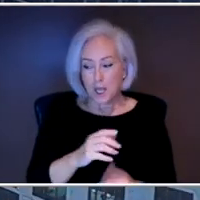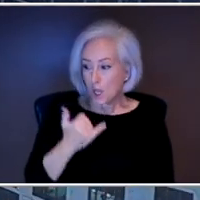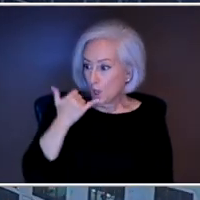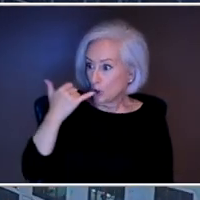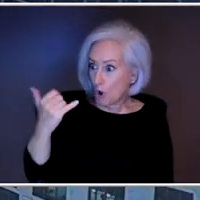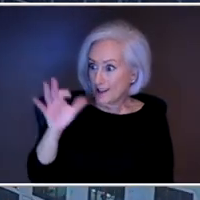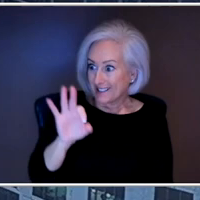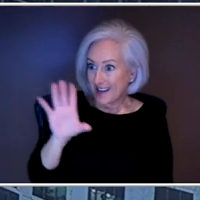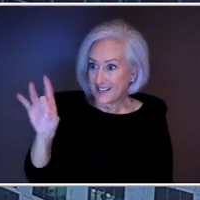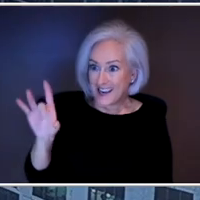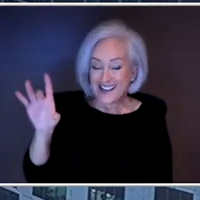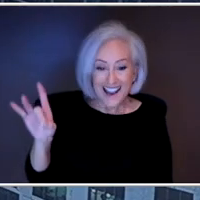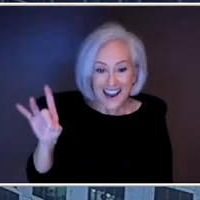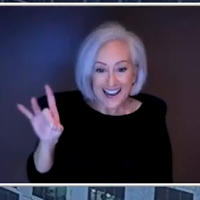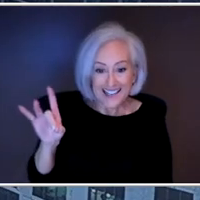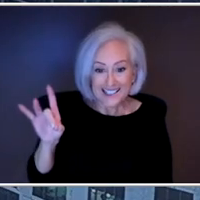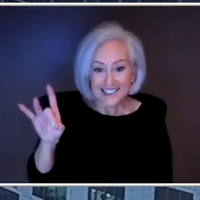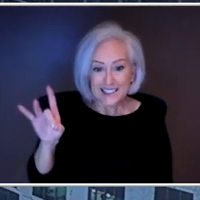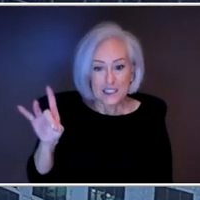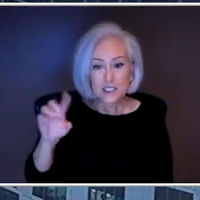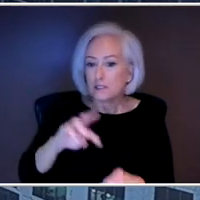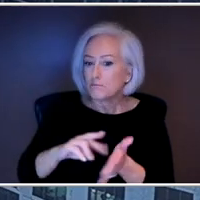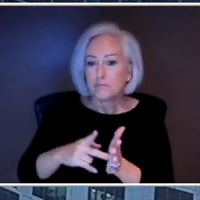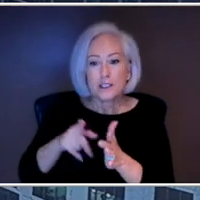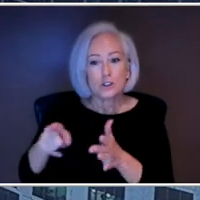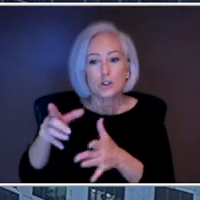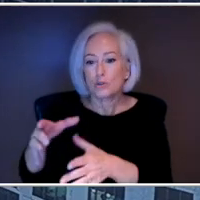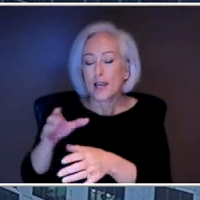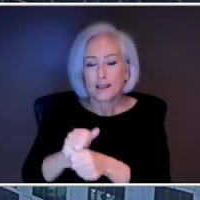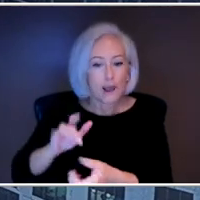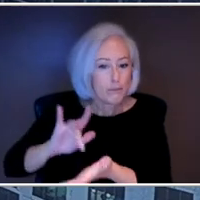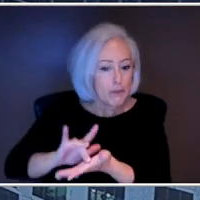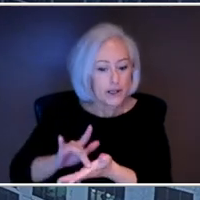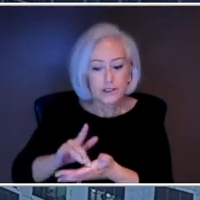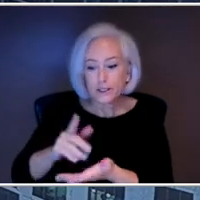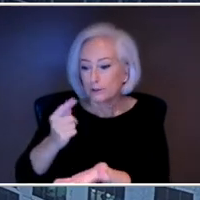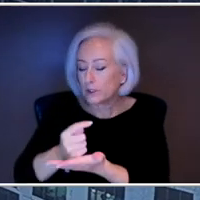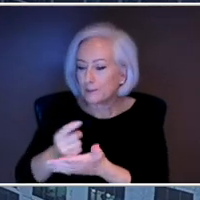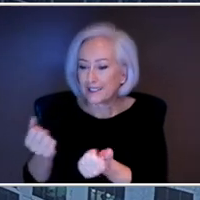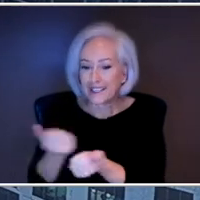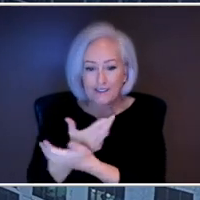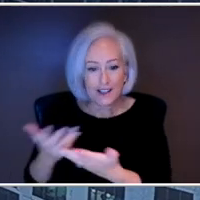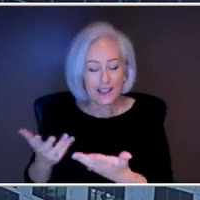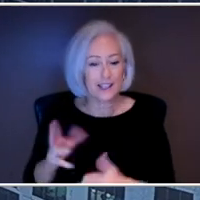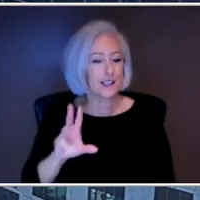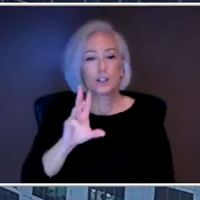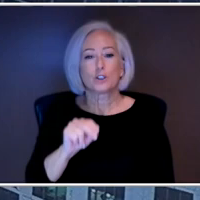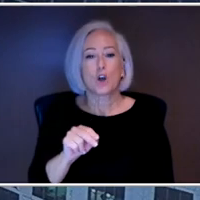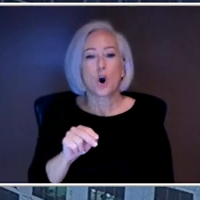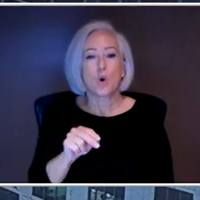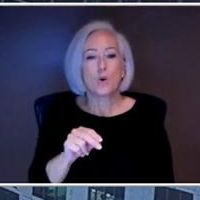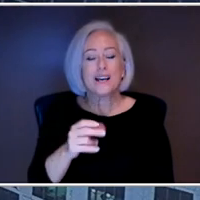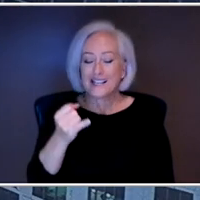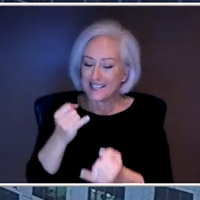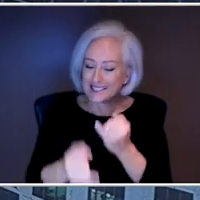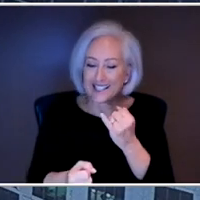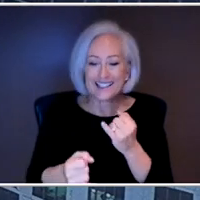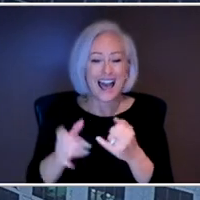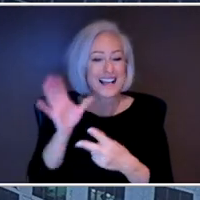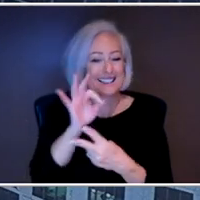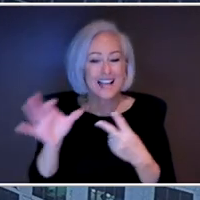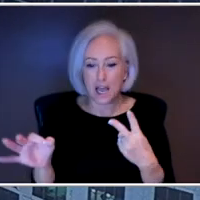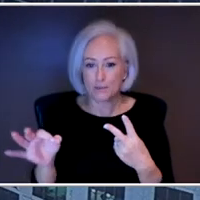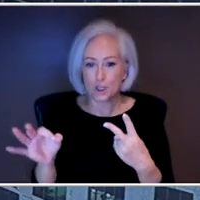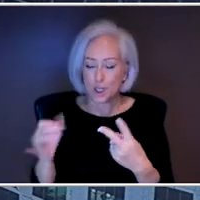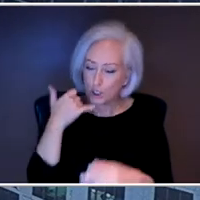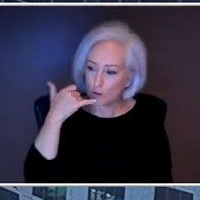is a tool. It is a thing that we add on to our care, but it is like the last line of defense. It is literally that thing that when patients are home and they have no other options, they can't get a hold of their